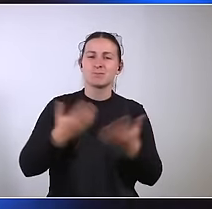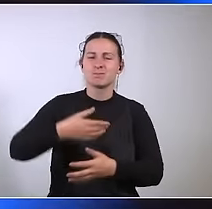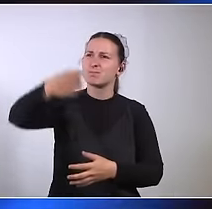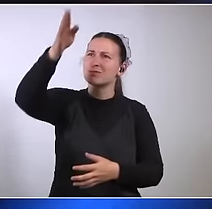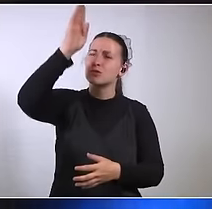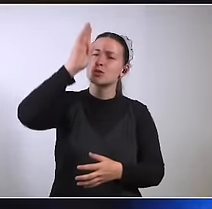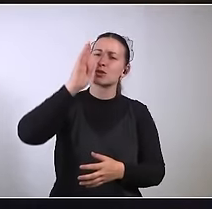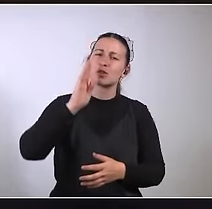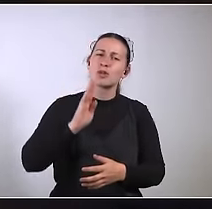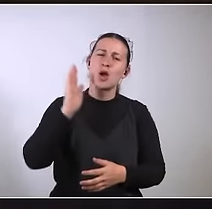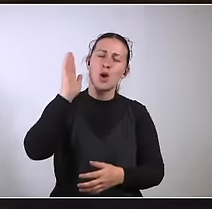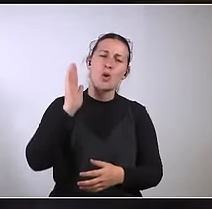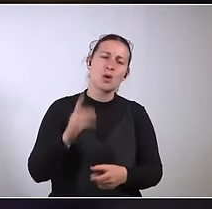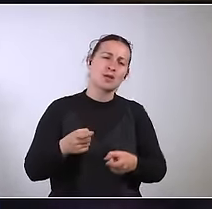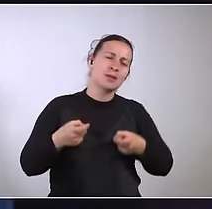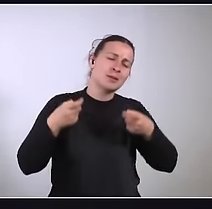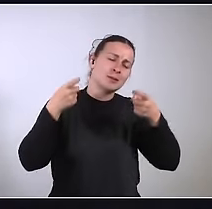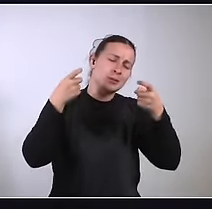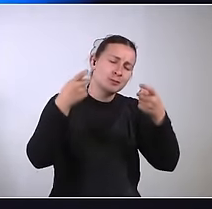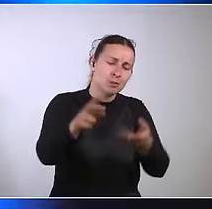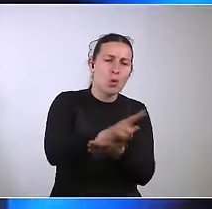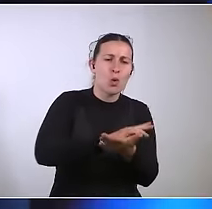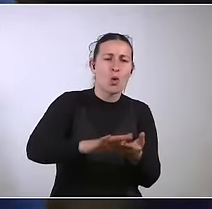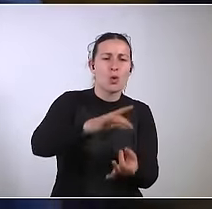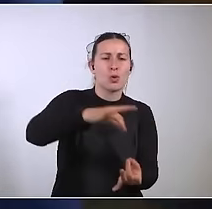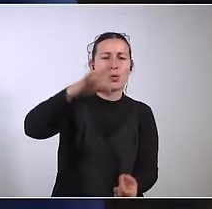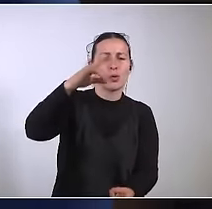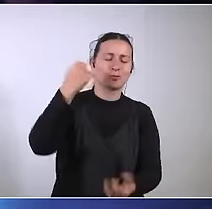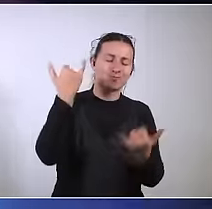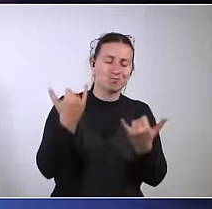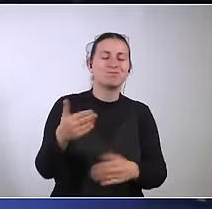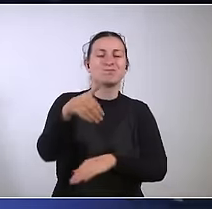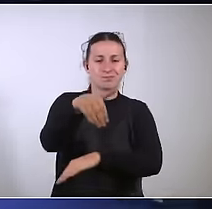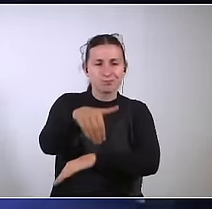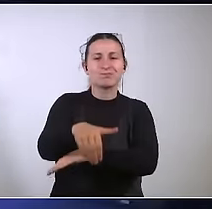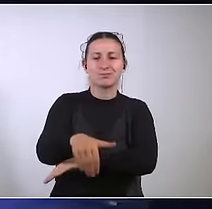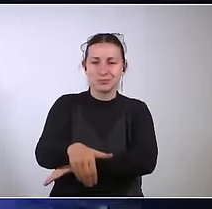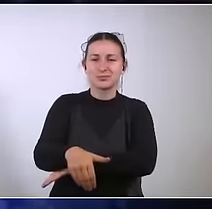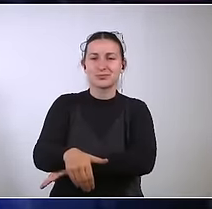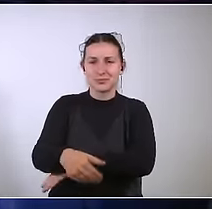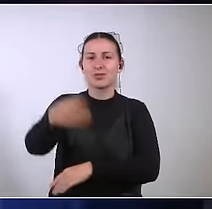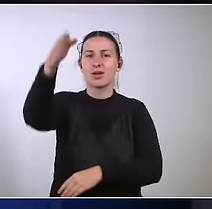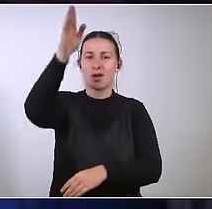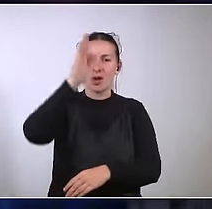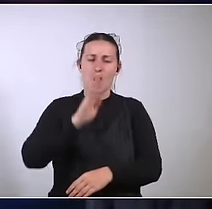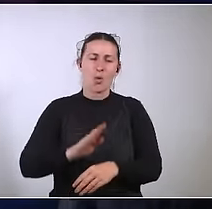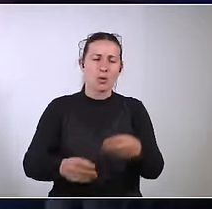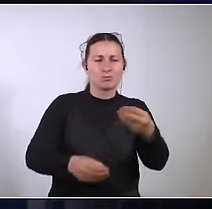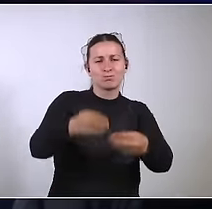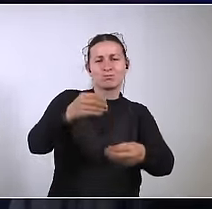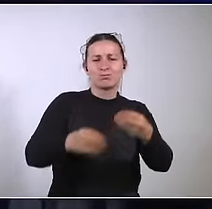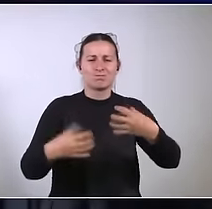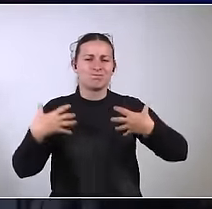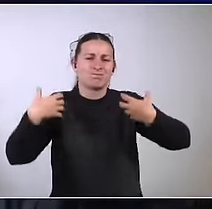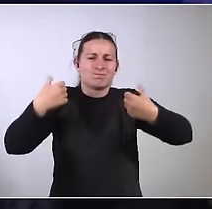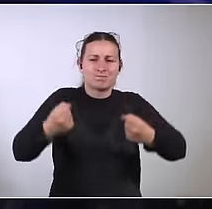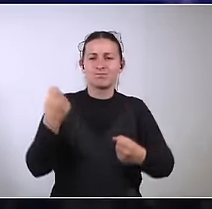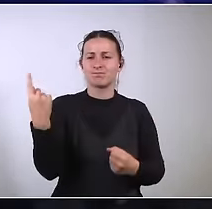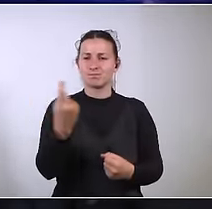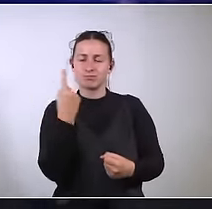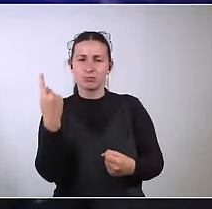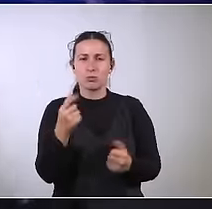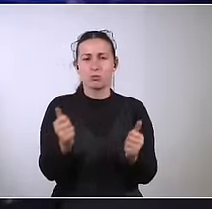God's gonna fill somebody with the Holy Ghost tonight. God's gonna renew somebody in the Holy Ghost